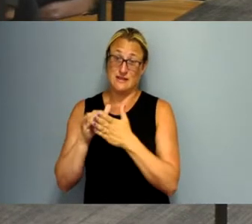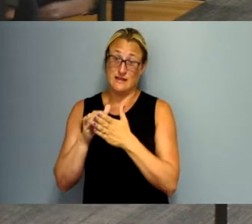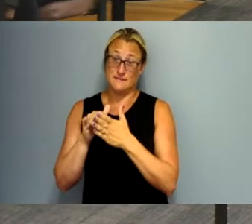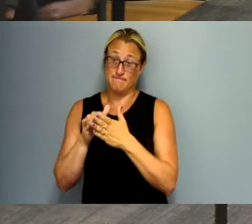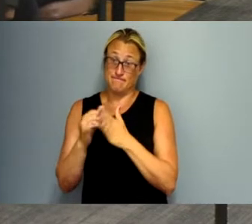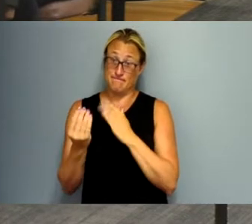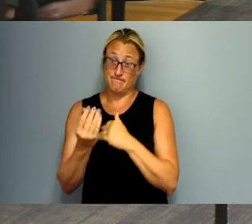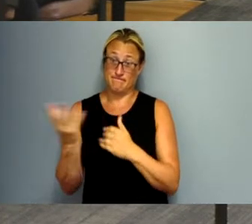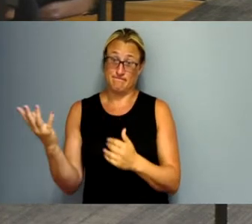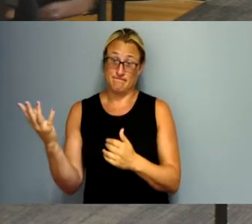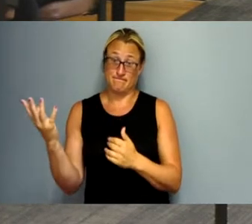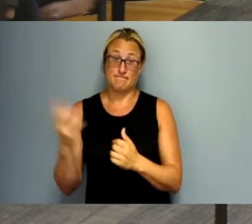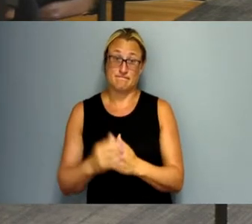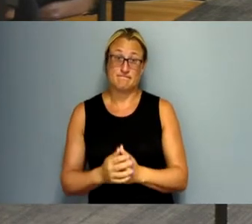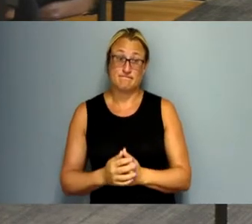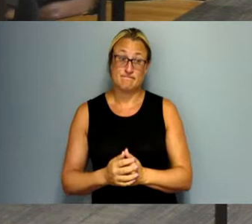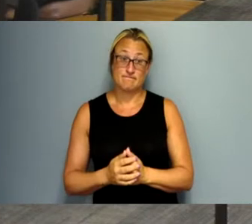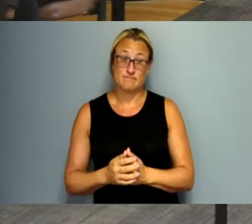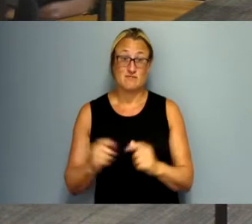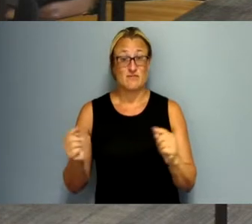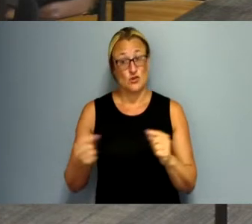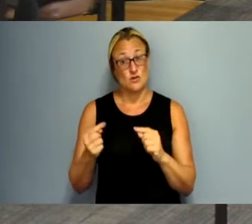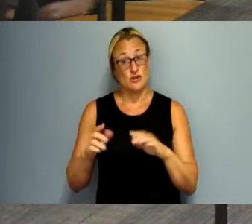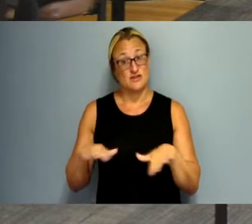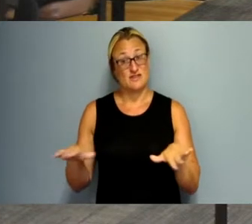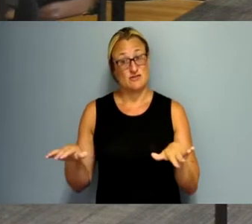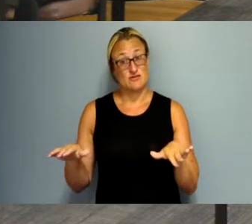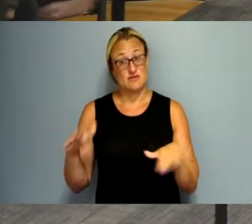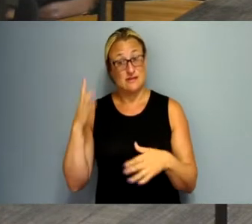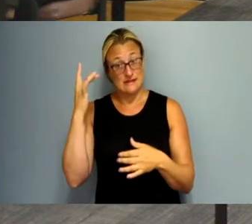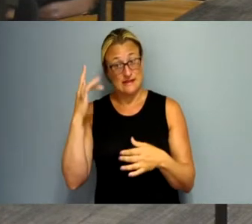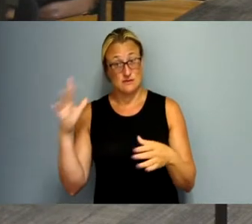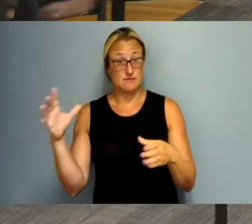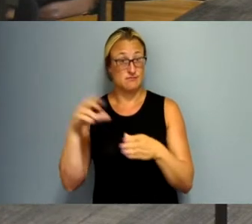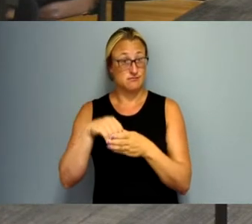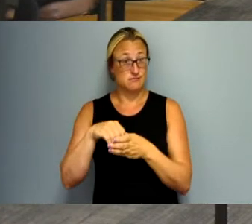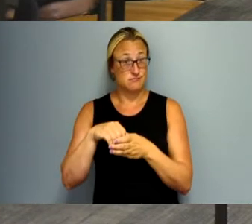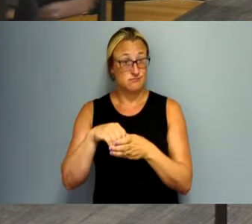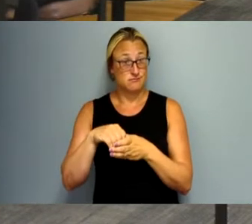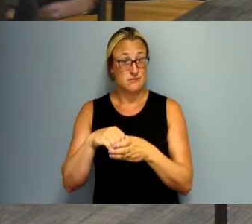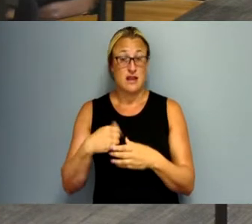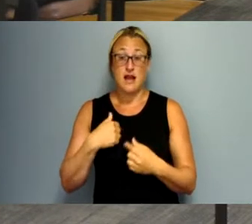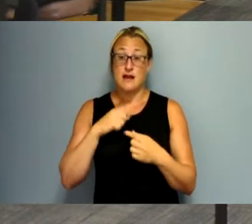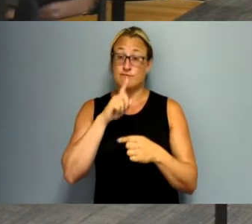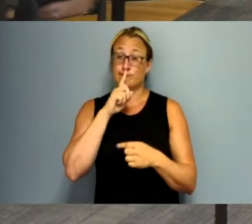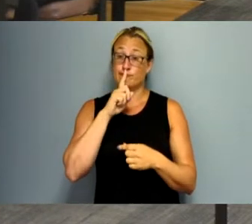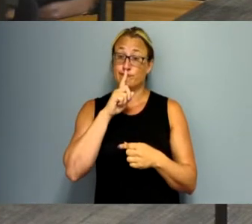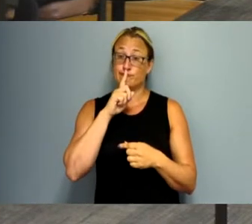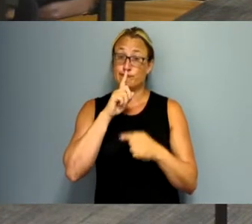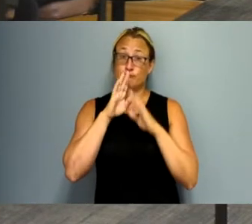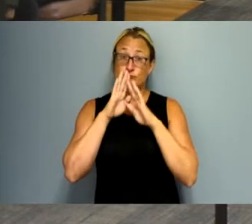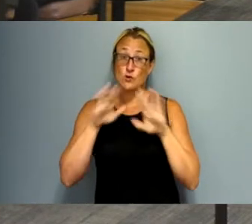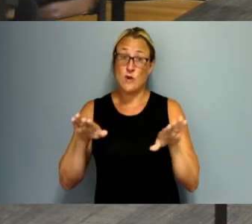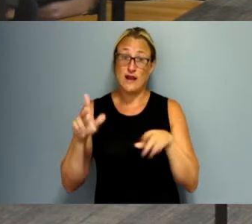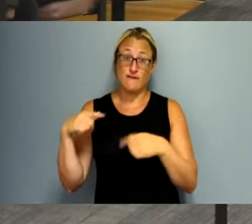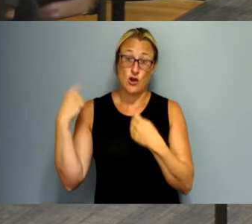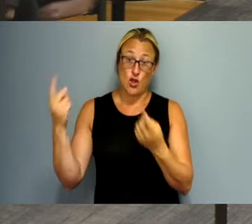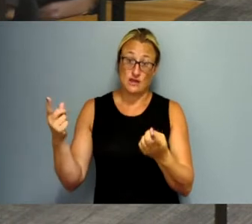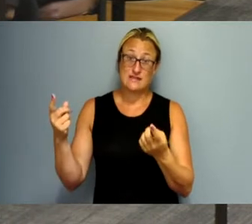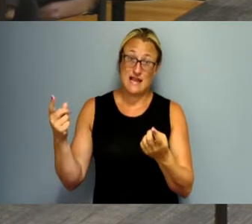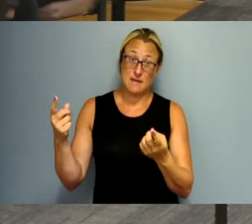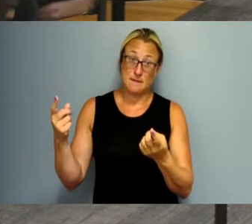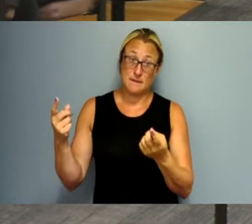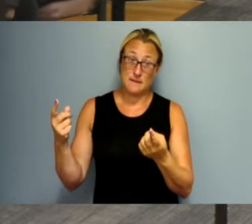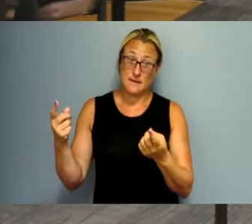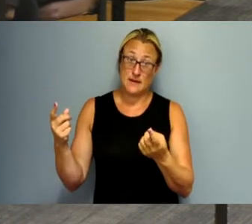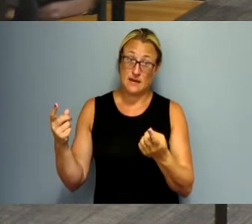You hurt kids. That's where I got to step in then. I kept my mouth shut for a long time. And a lot of people know I've spoken up for